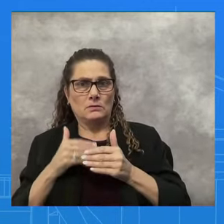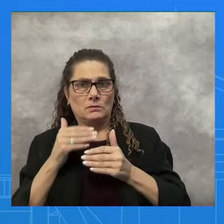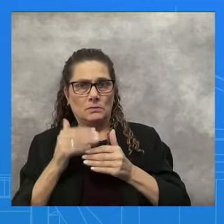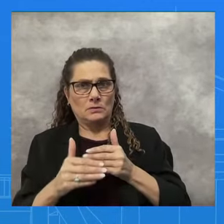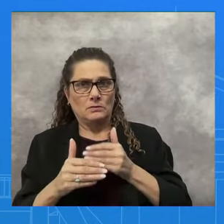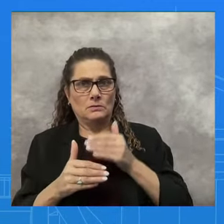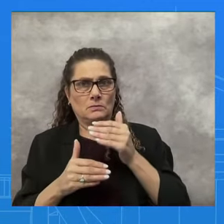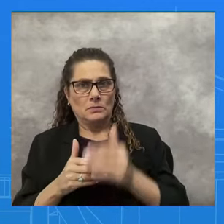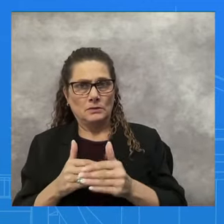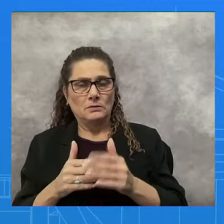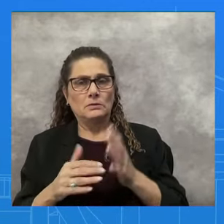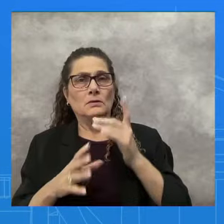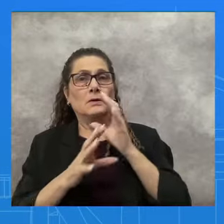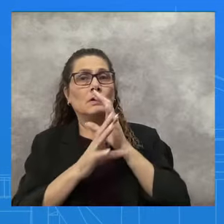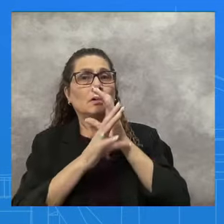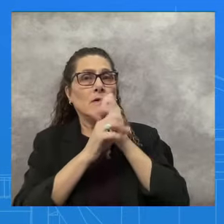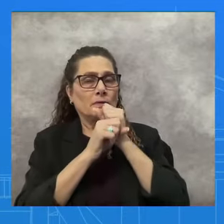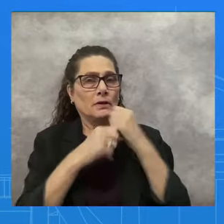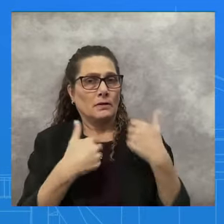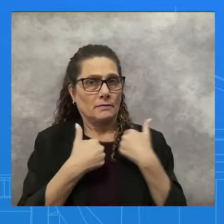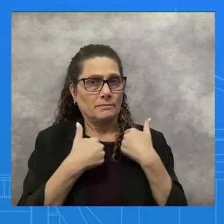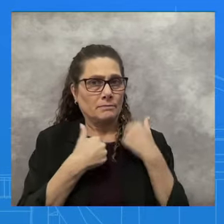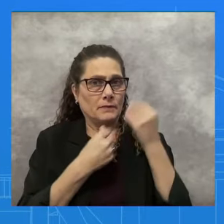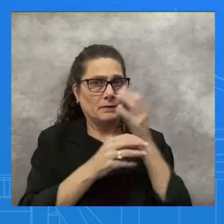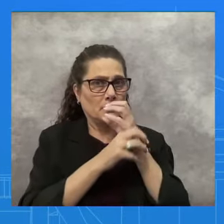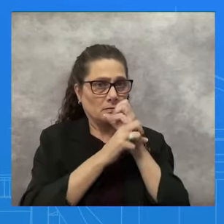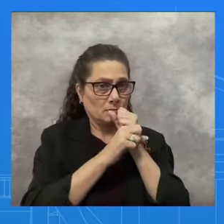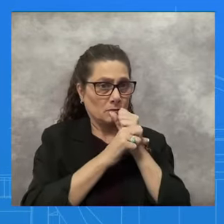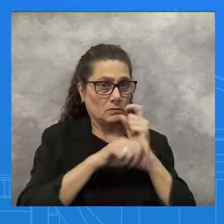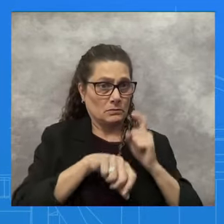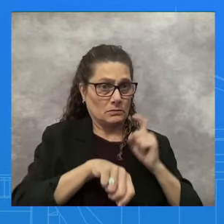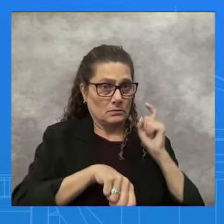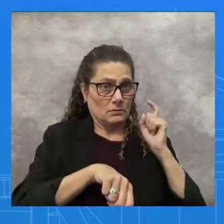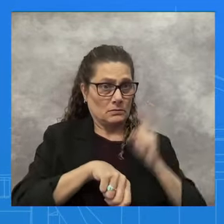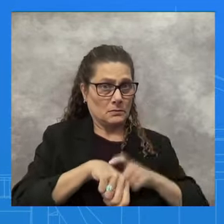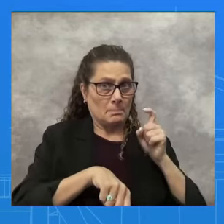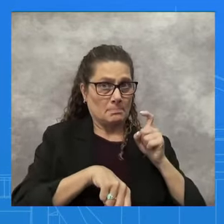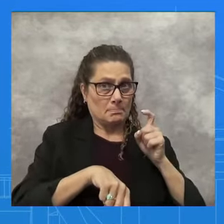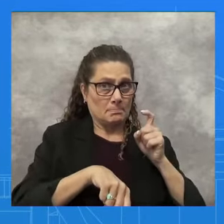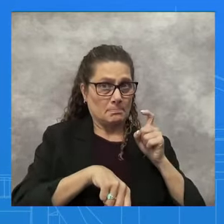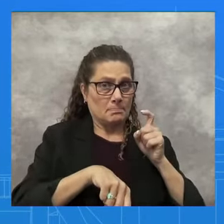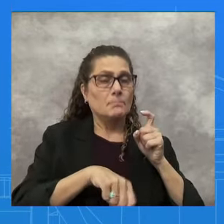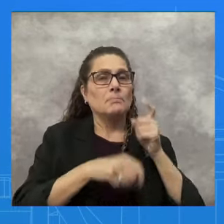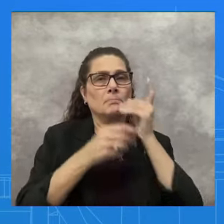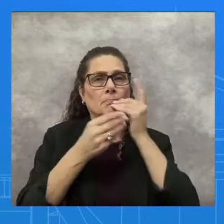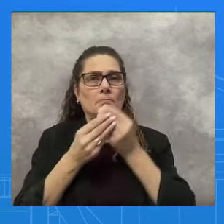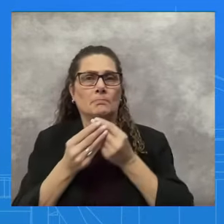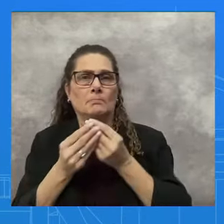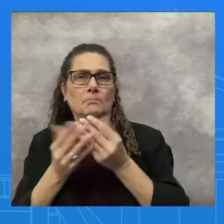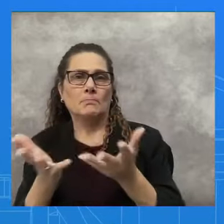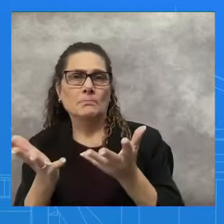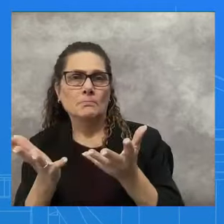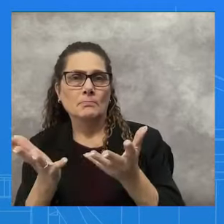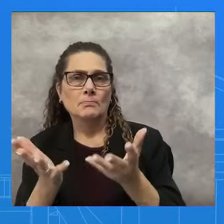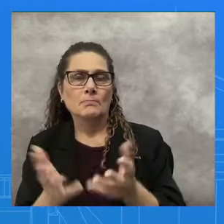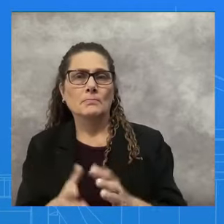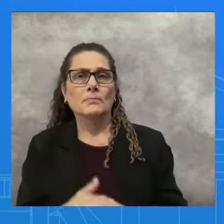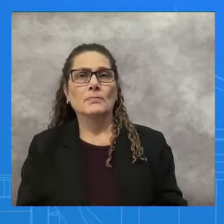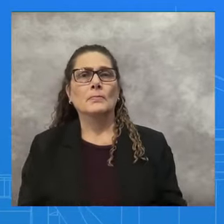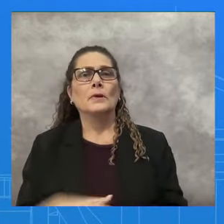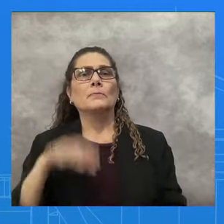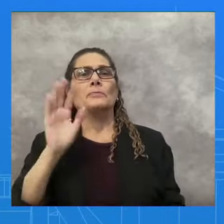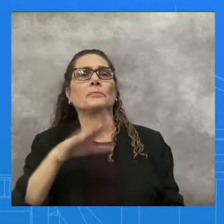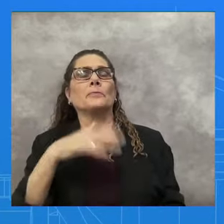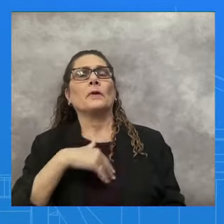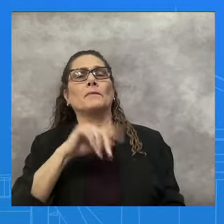where we'll share with you as much as we can. But just to clarify and to follow up on Jackie's point, since the chairman is now saying that some